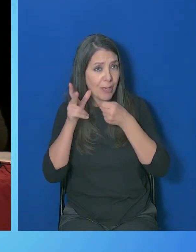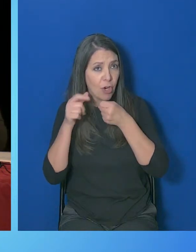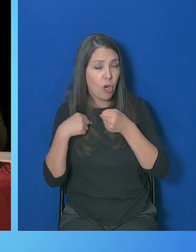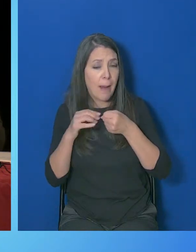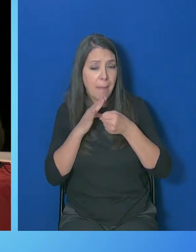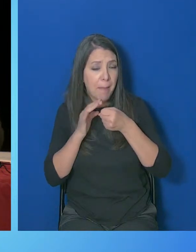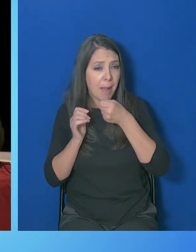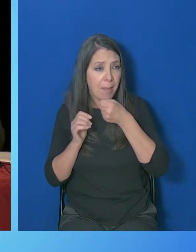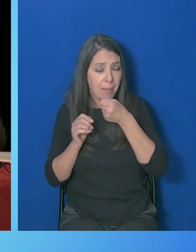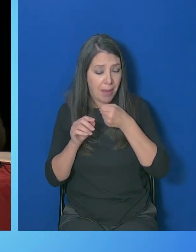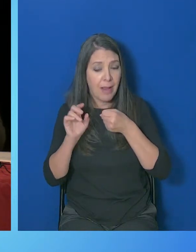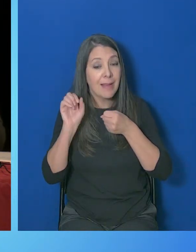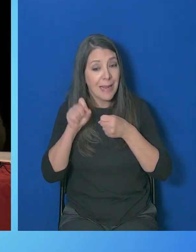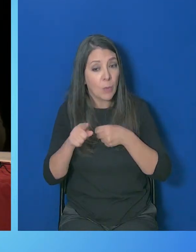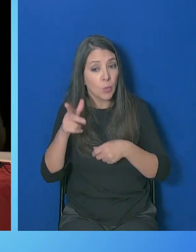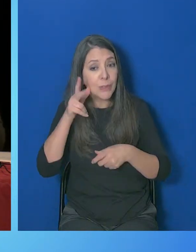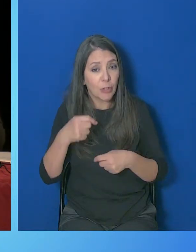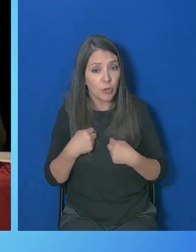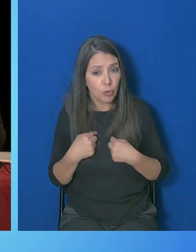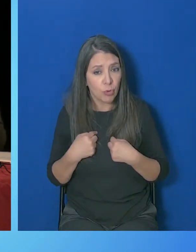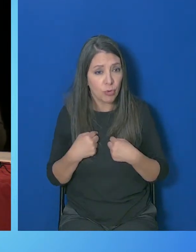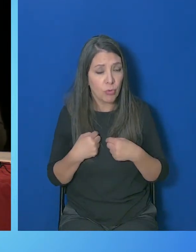On the phone, can you hear this microphone?